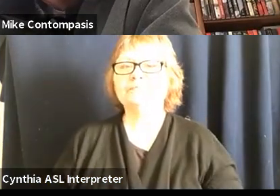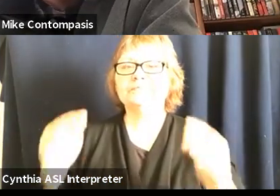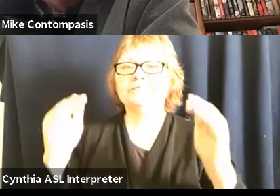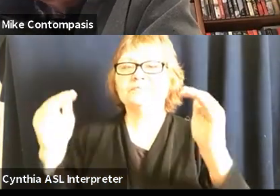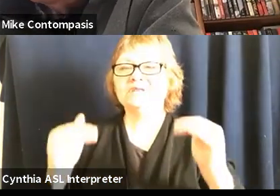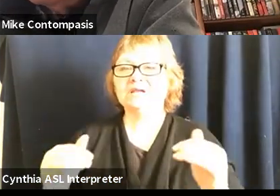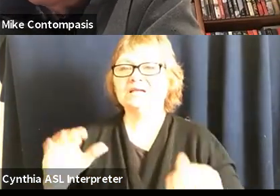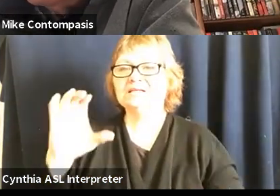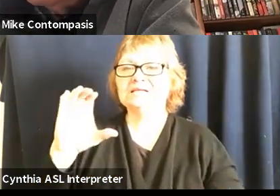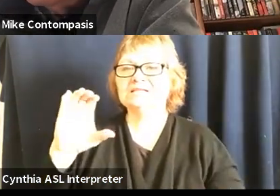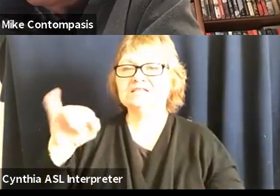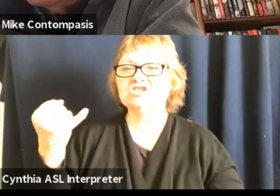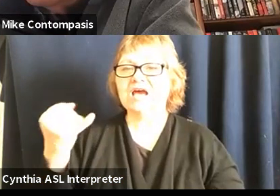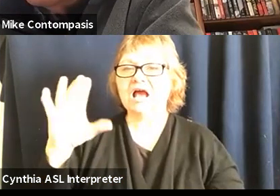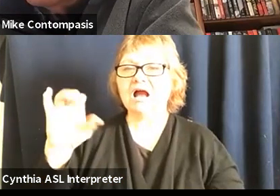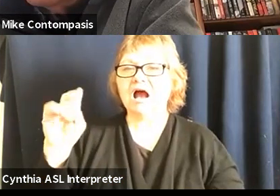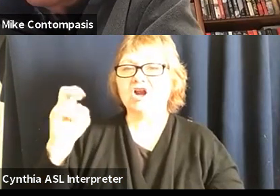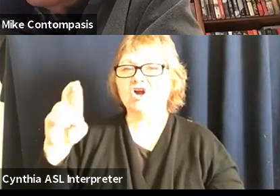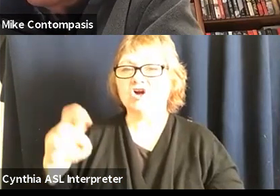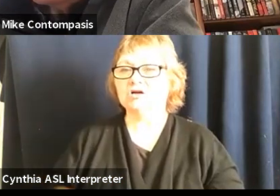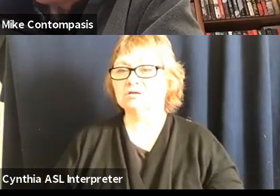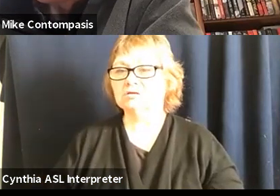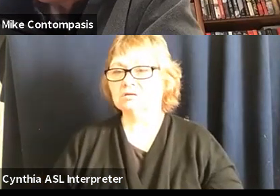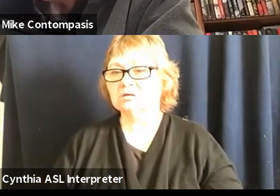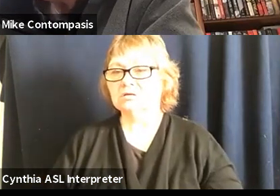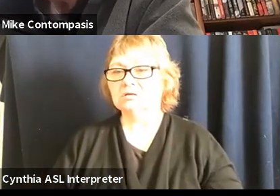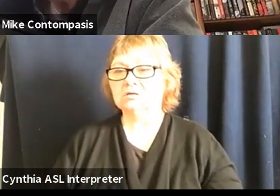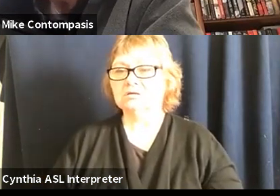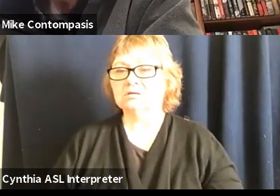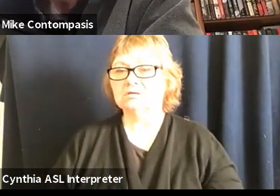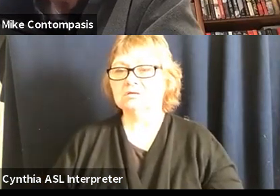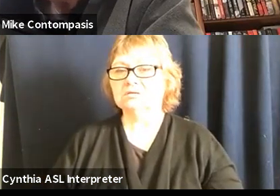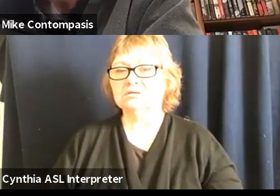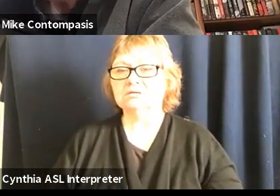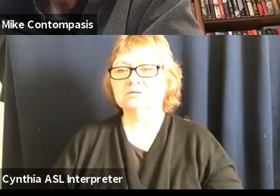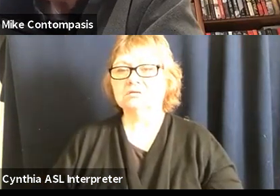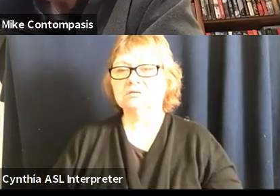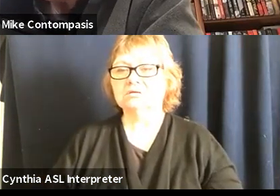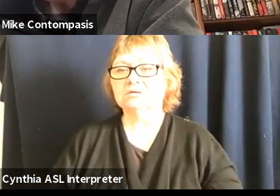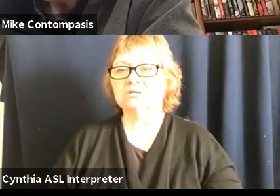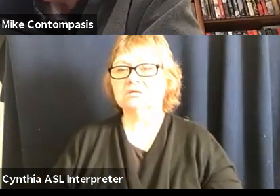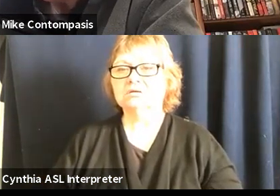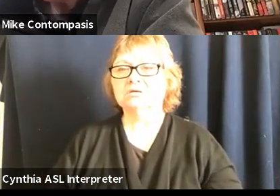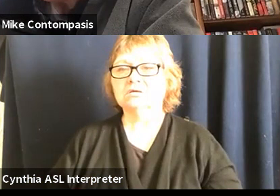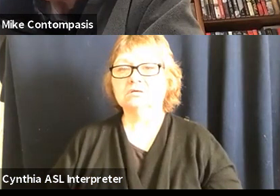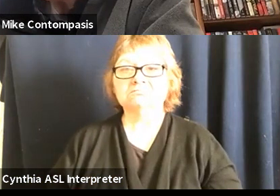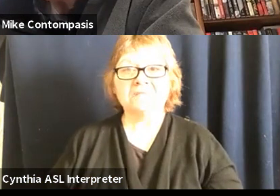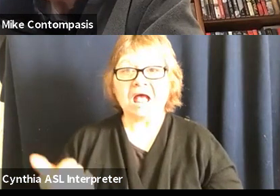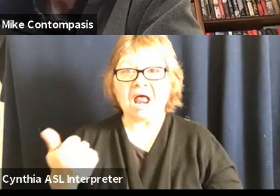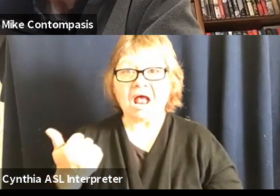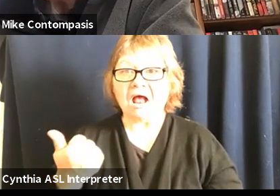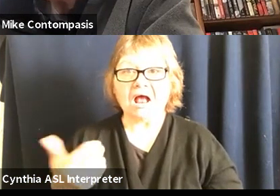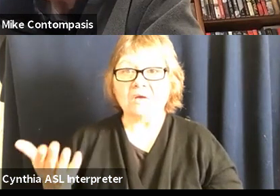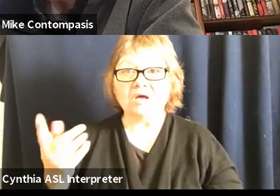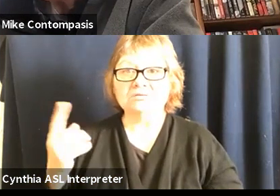is C.J. Conan. I don't see anyone with that name. If there's C.J. Conan in the